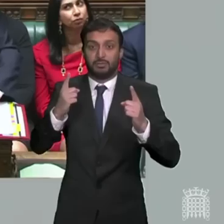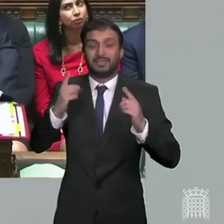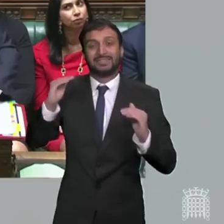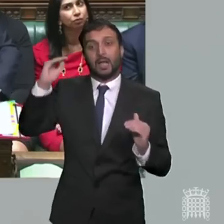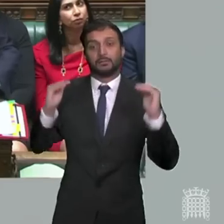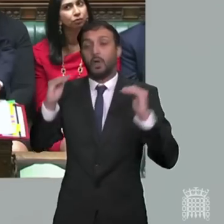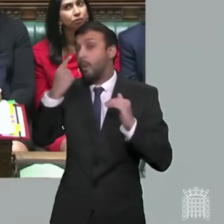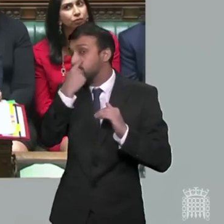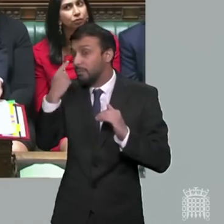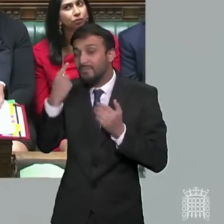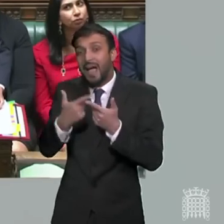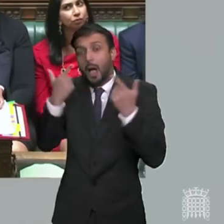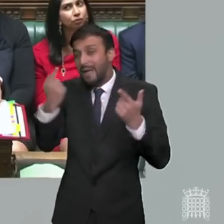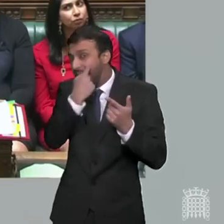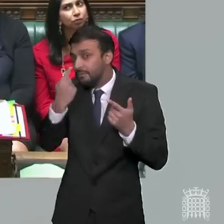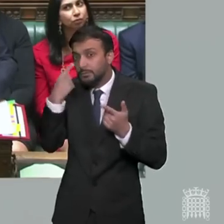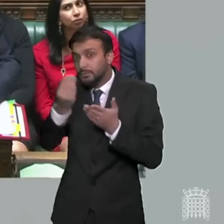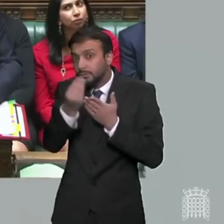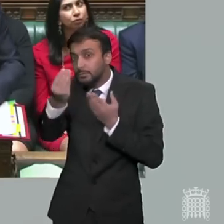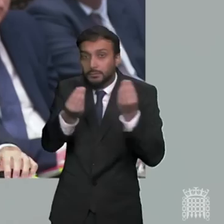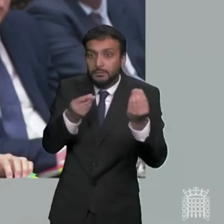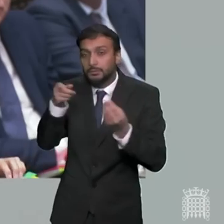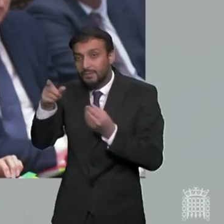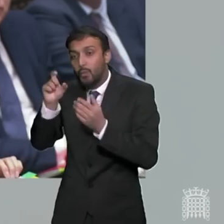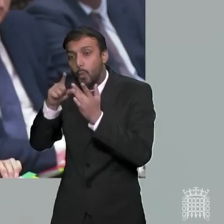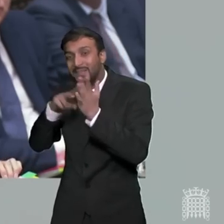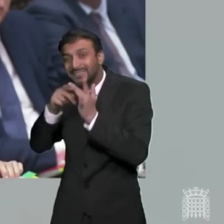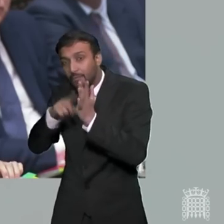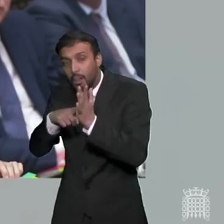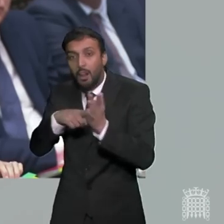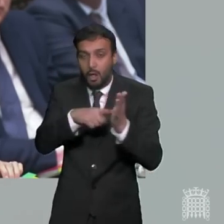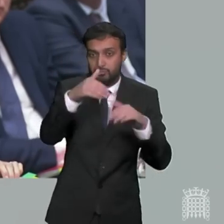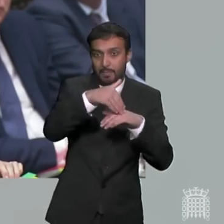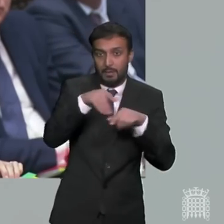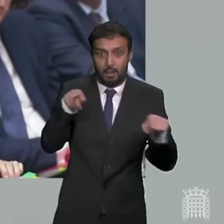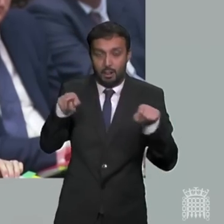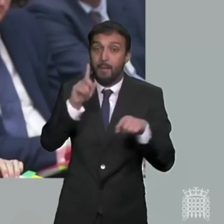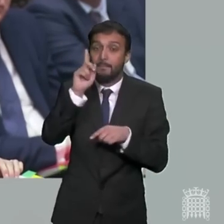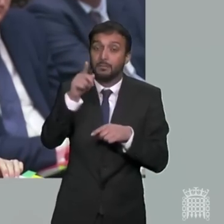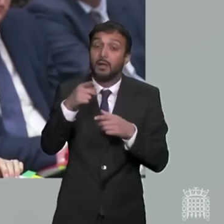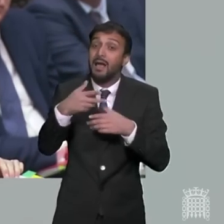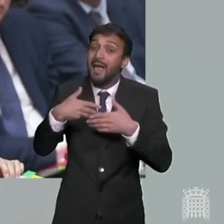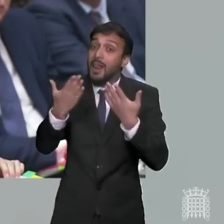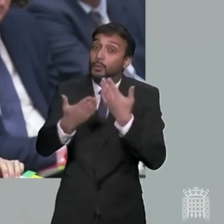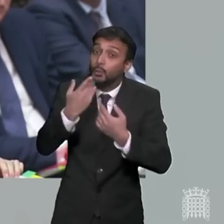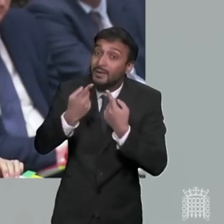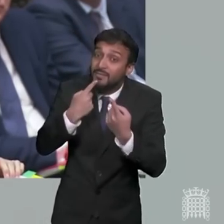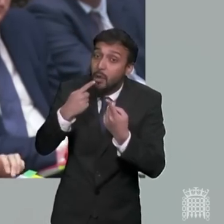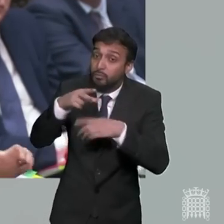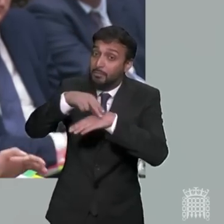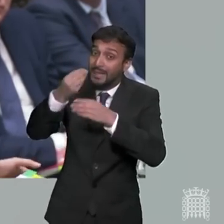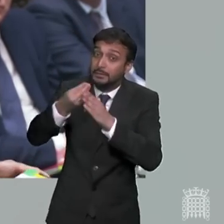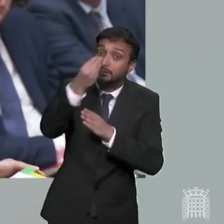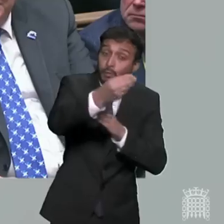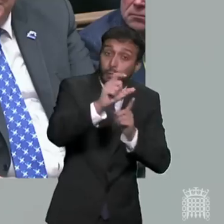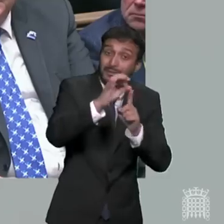criminal proceedings. You know, that said, the CPS will consider any new information that is referred to them by the police in relation to this case, and of course, I'd be